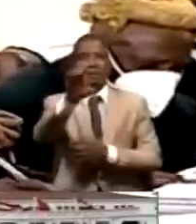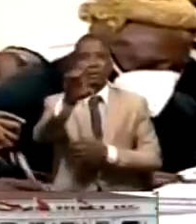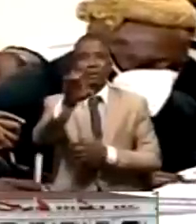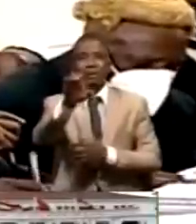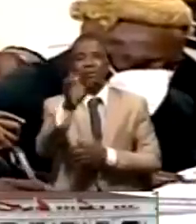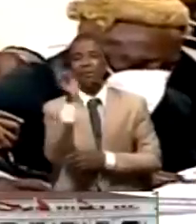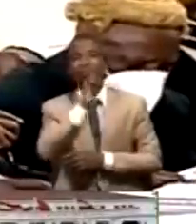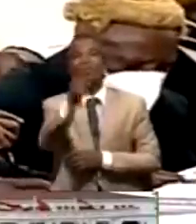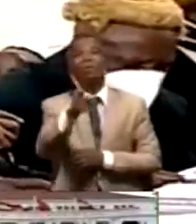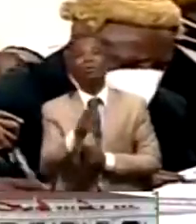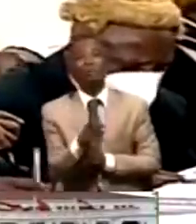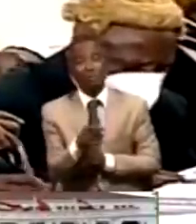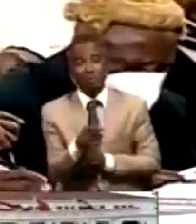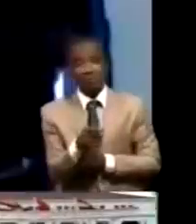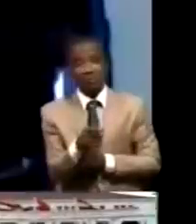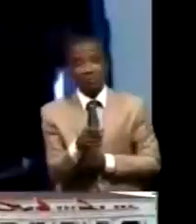so?